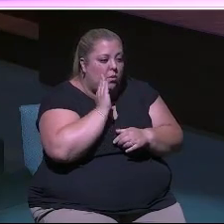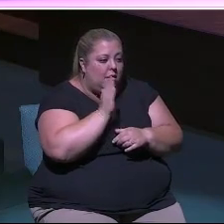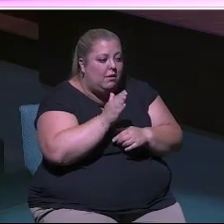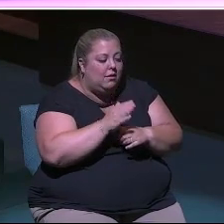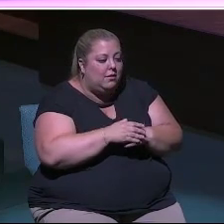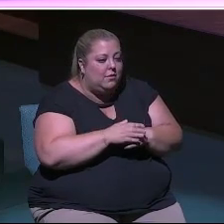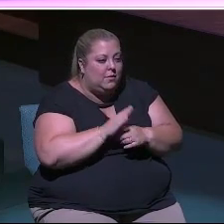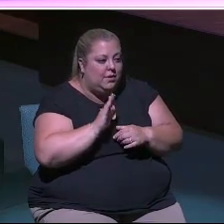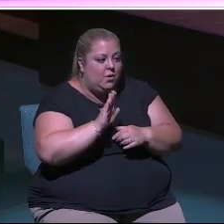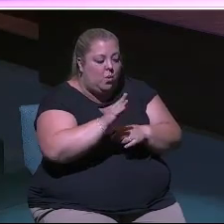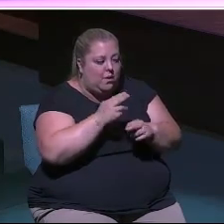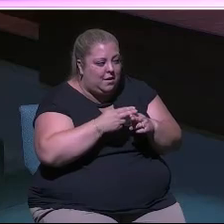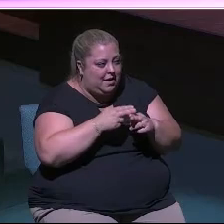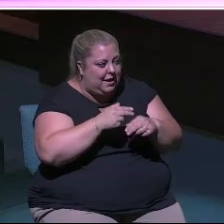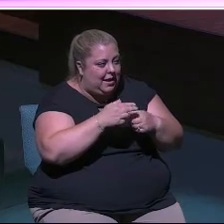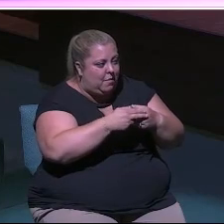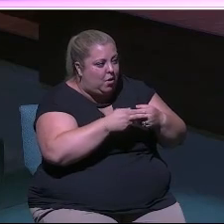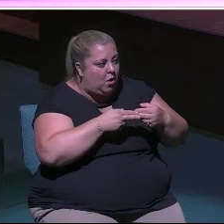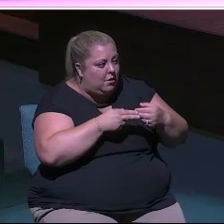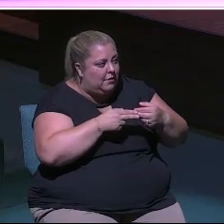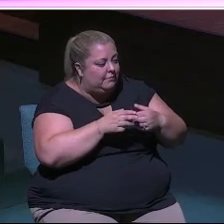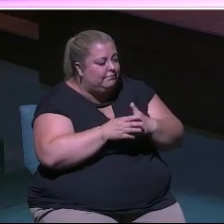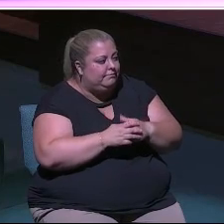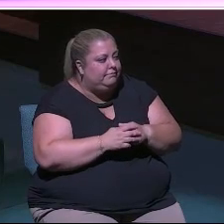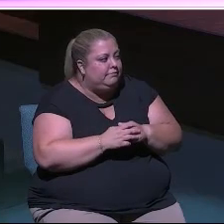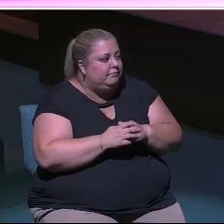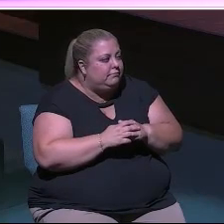with your name on it.